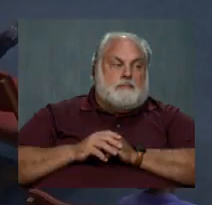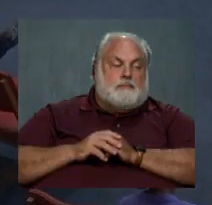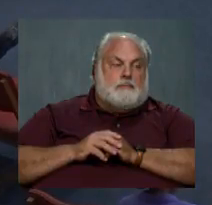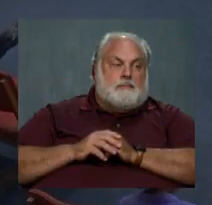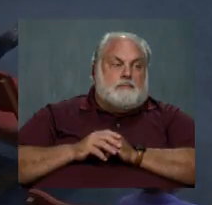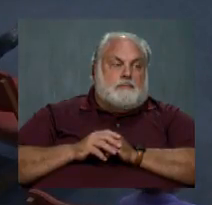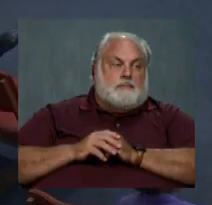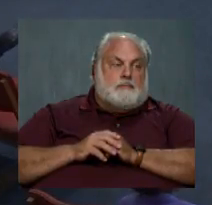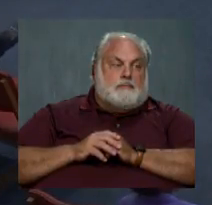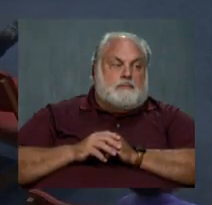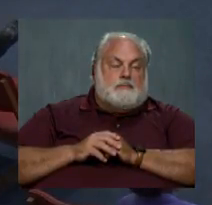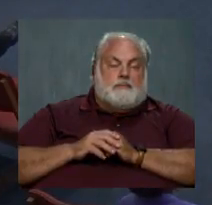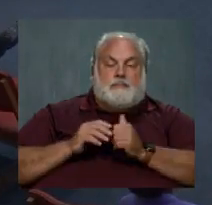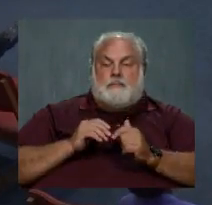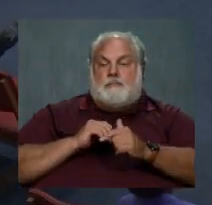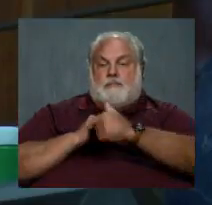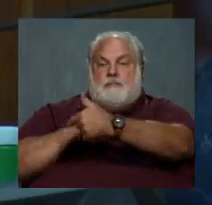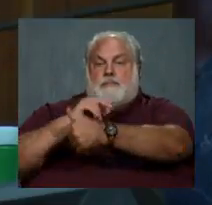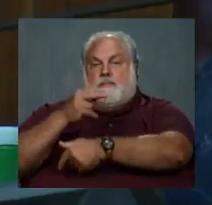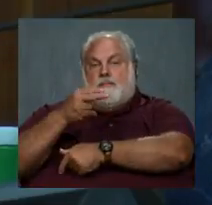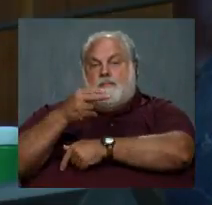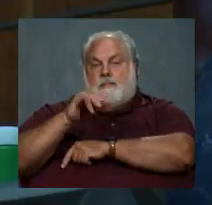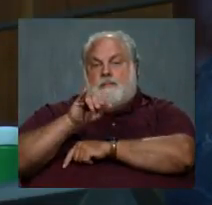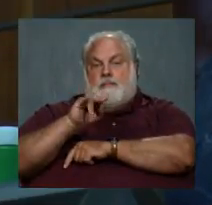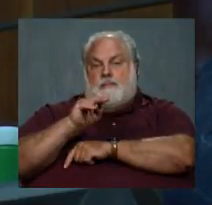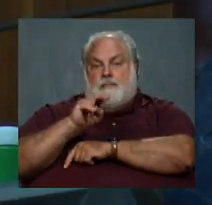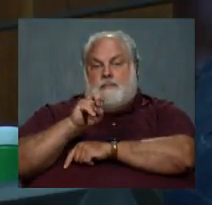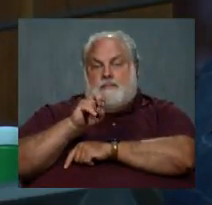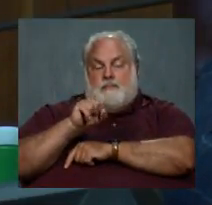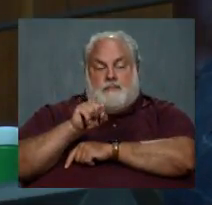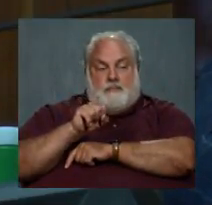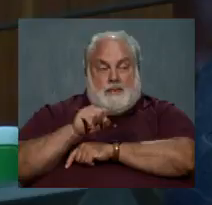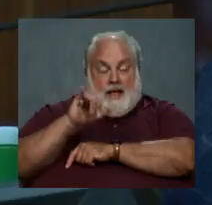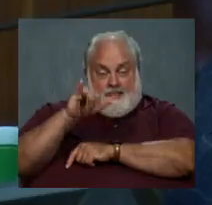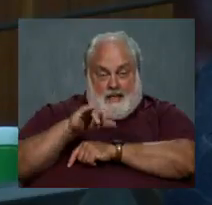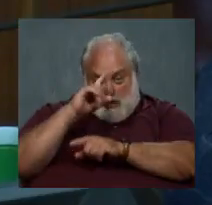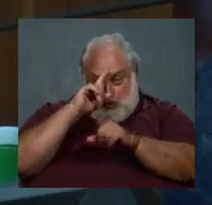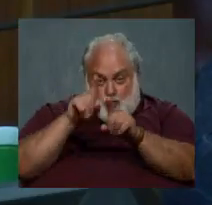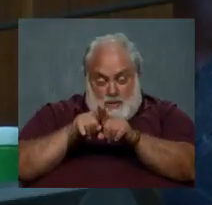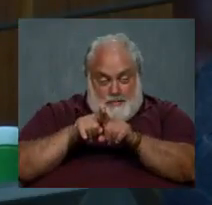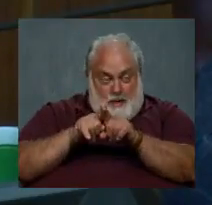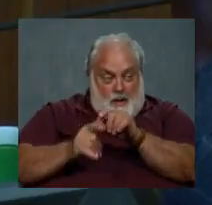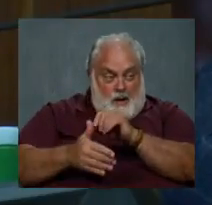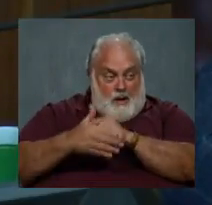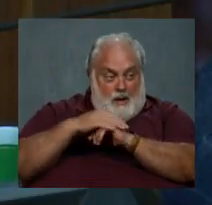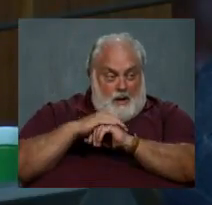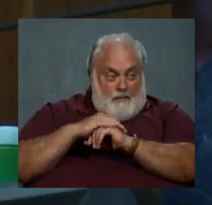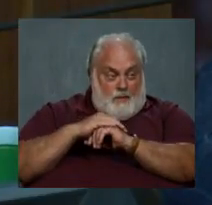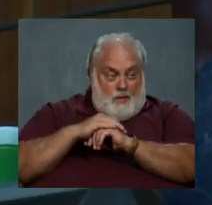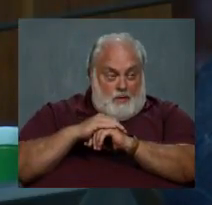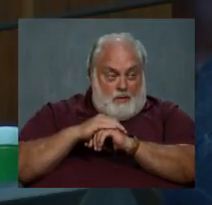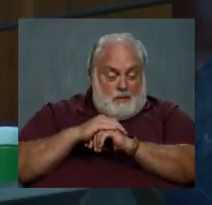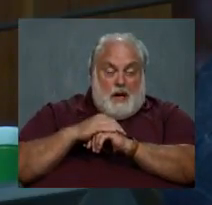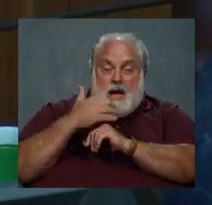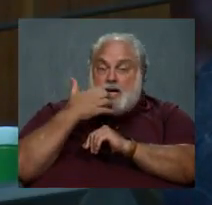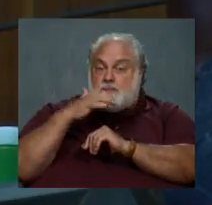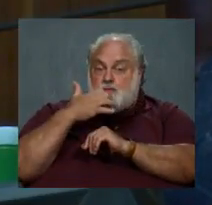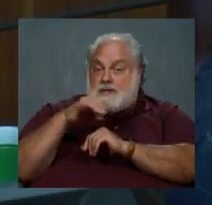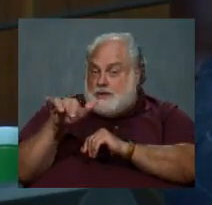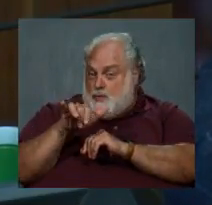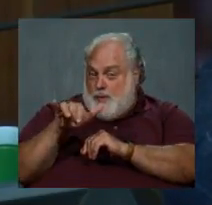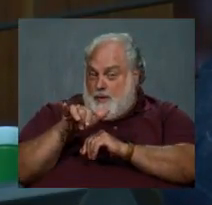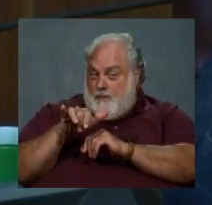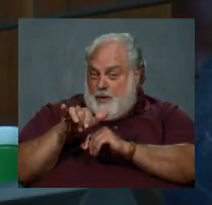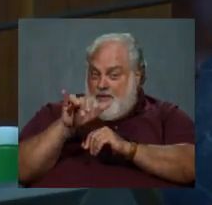That's all I have. Director Hines, you're recognized, please. So this agreement covers both. This will apply to Hot Springs too, because I know